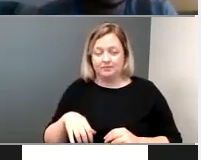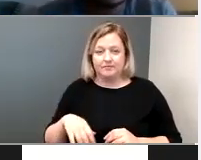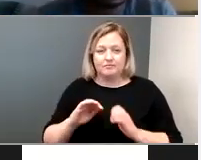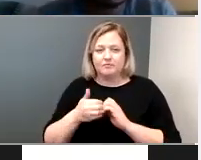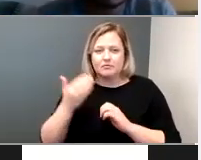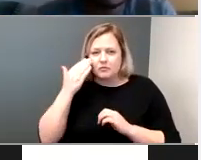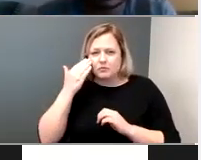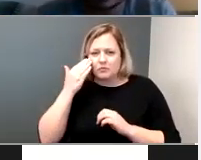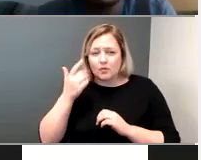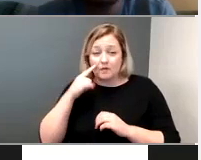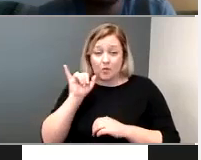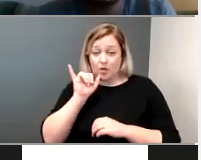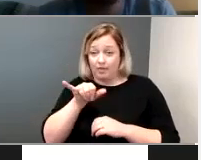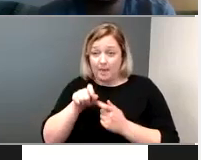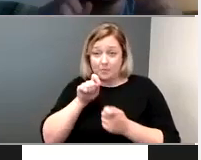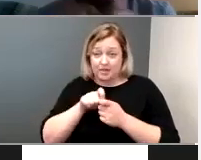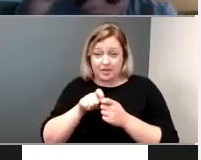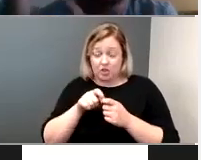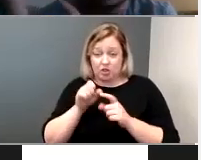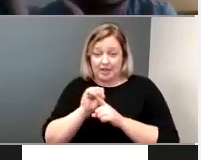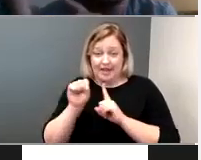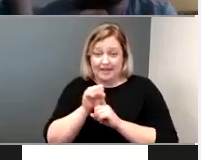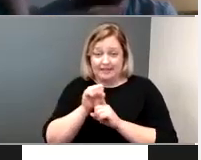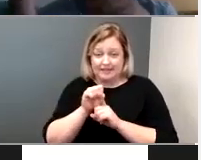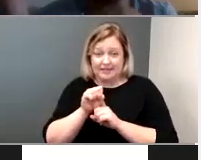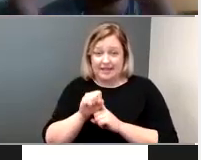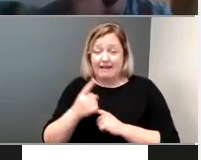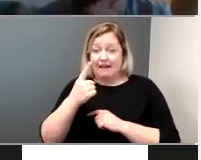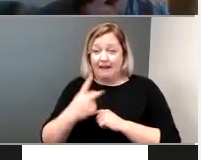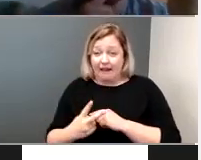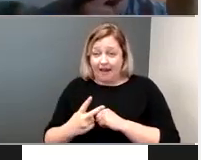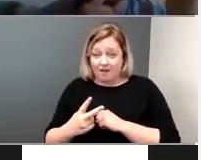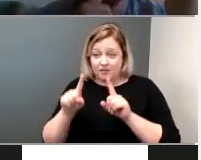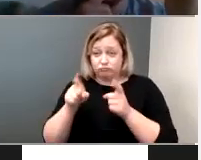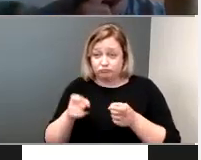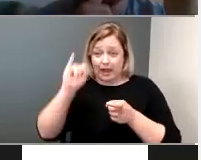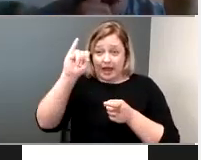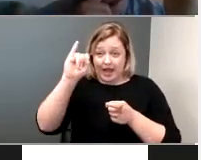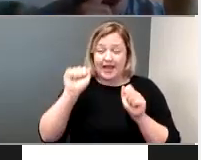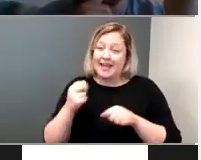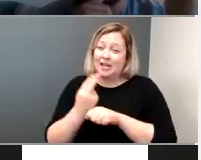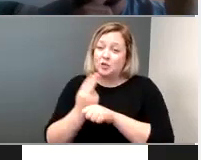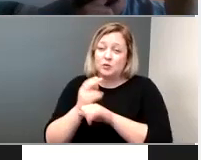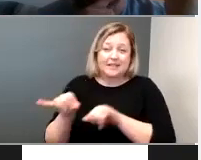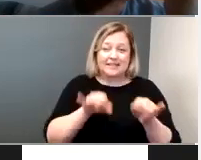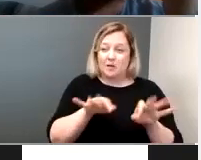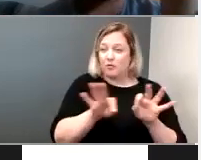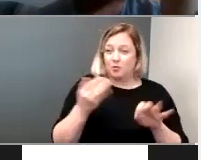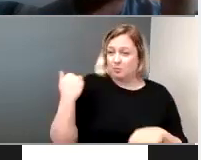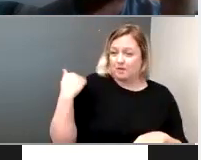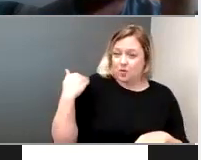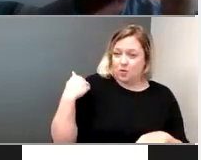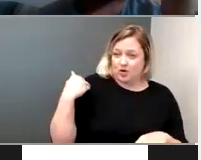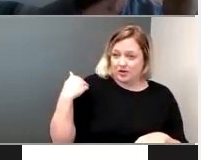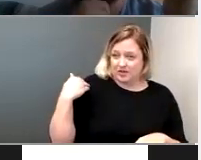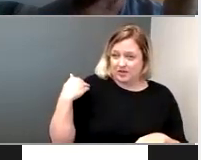particular case, half raised to the power of I, we can use the same formula as we did earlier, that is r raised to the power of I using the